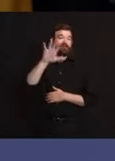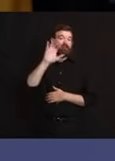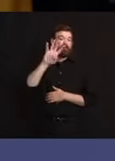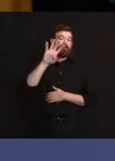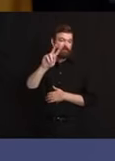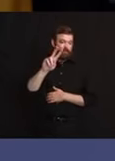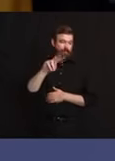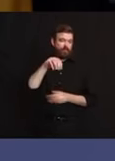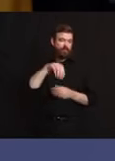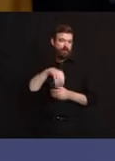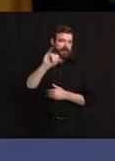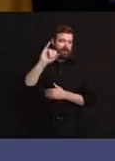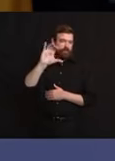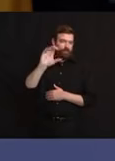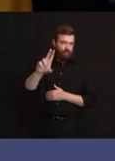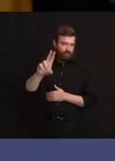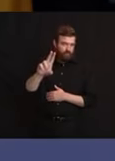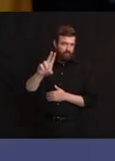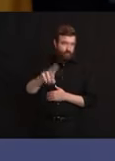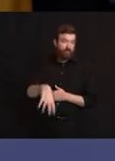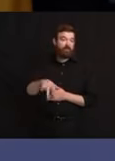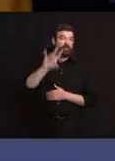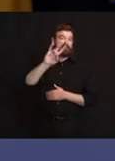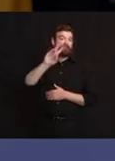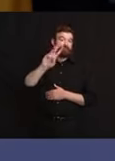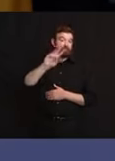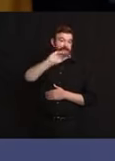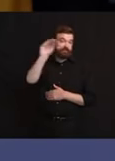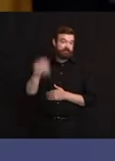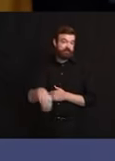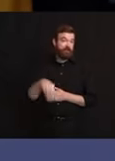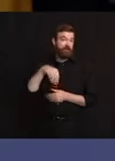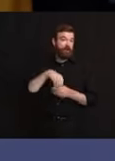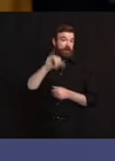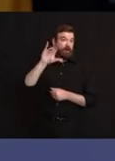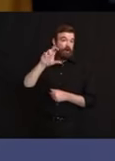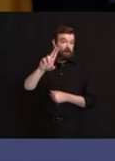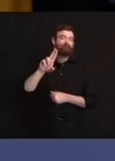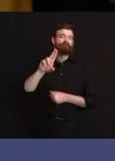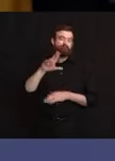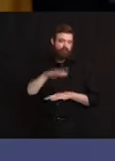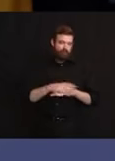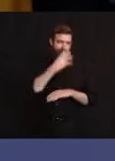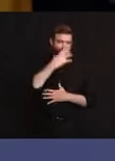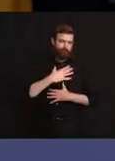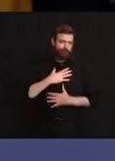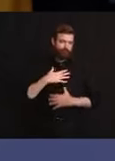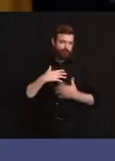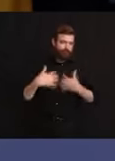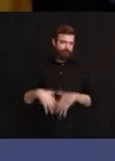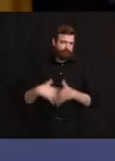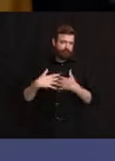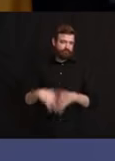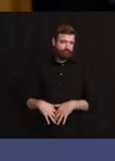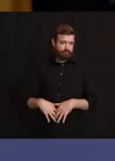critical care, and 76% of those critical care patients are on ventilators.